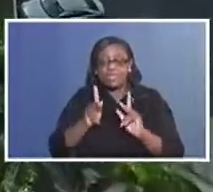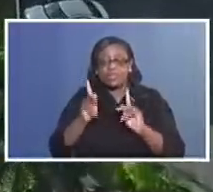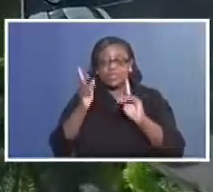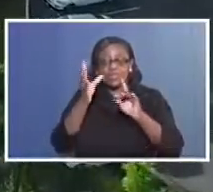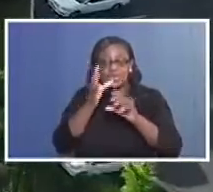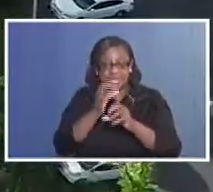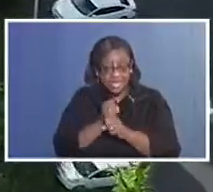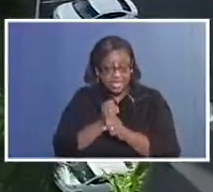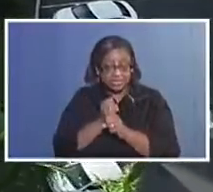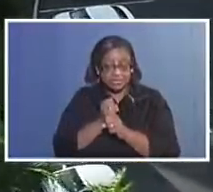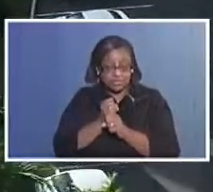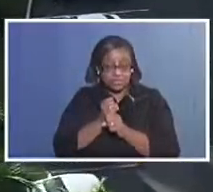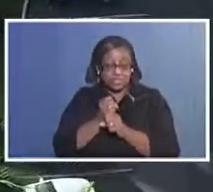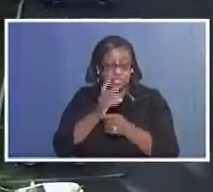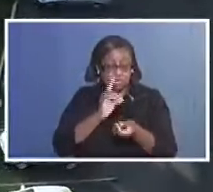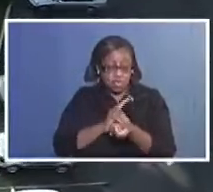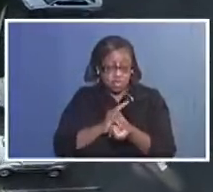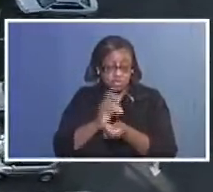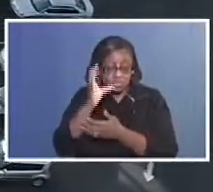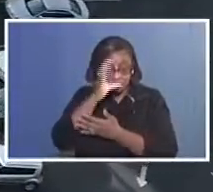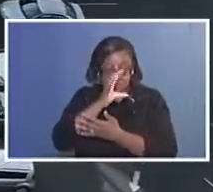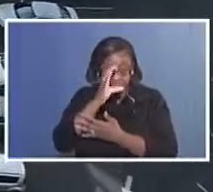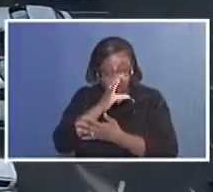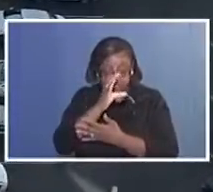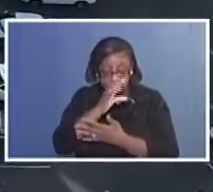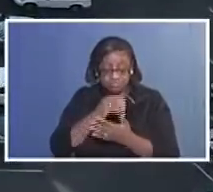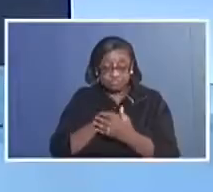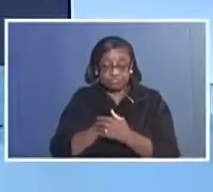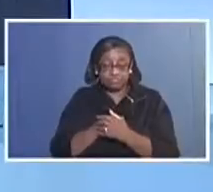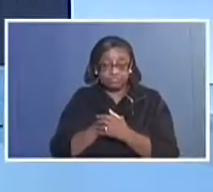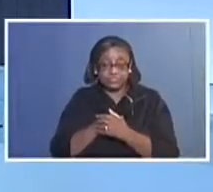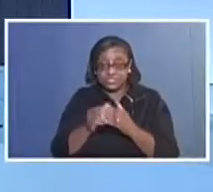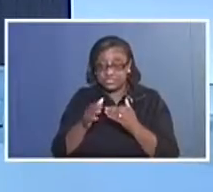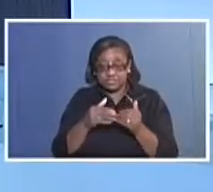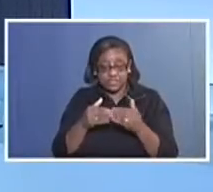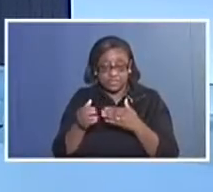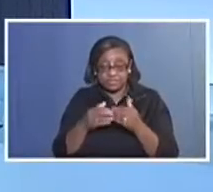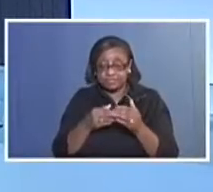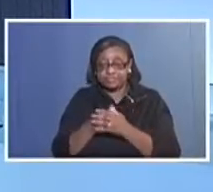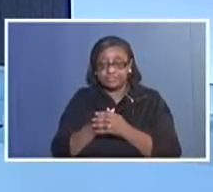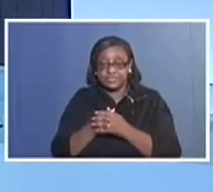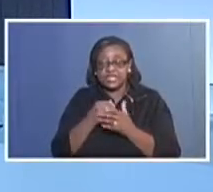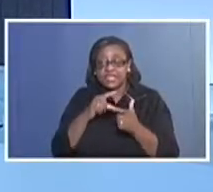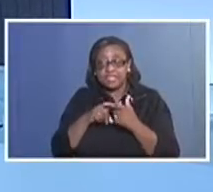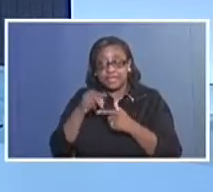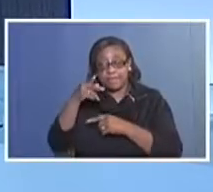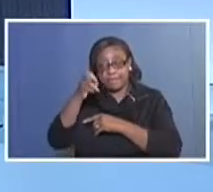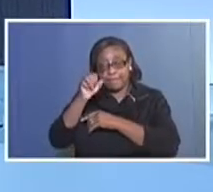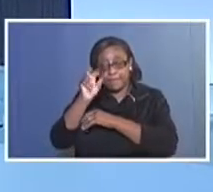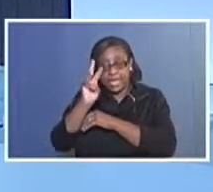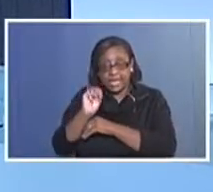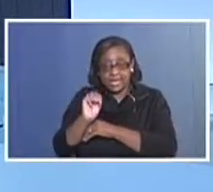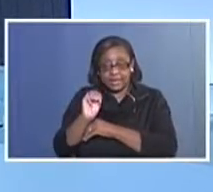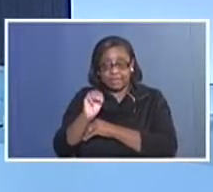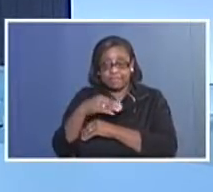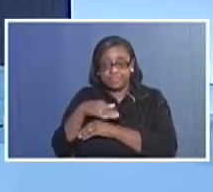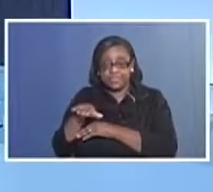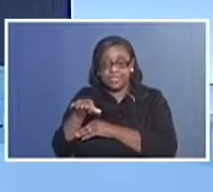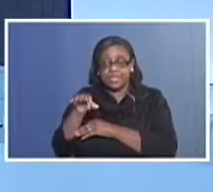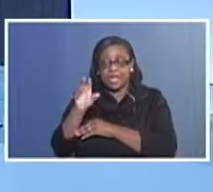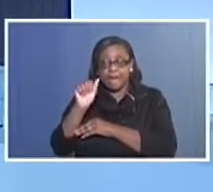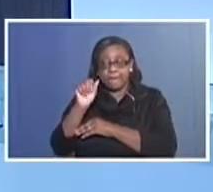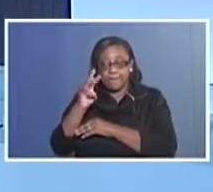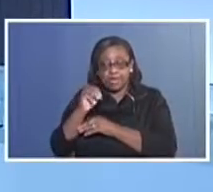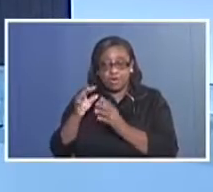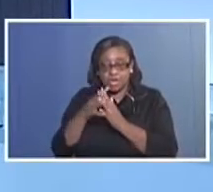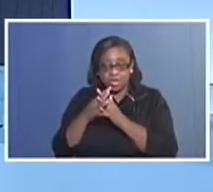that's irrespective of their financial circumstances. Well, the Pan American Health Organization's regional picture